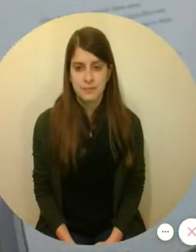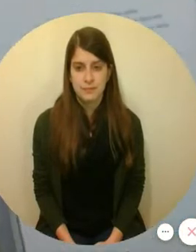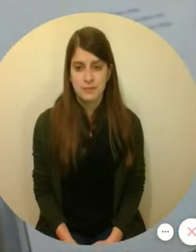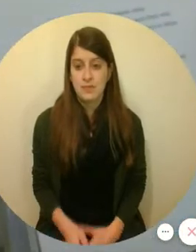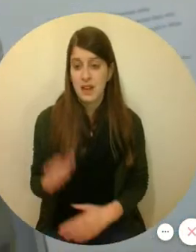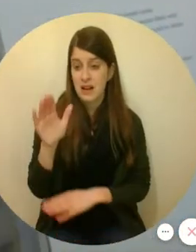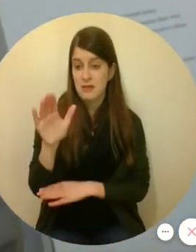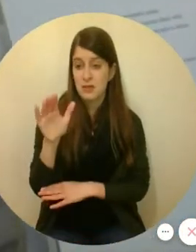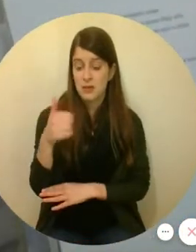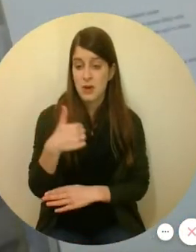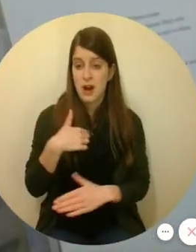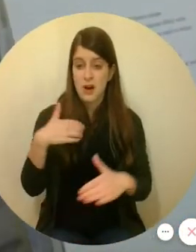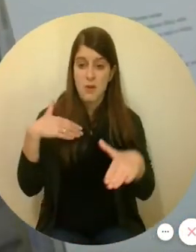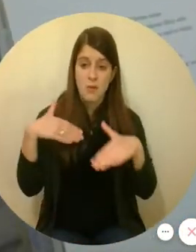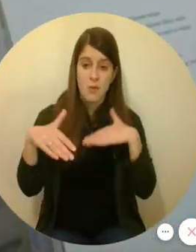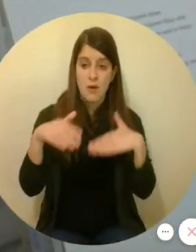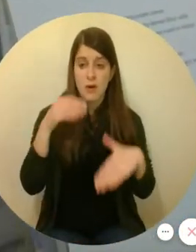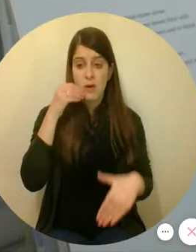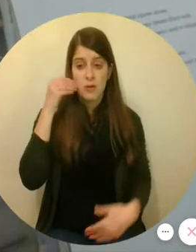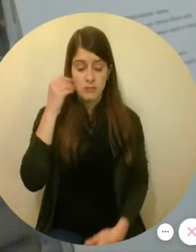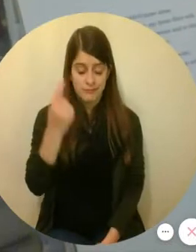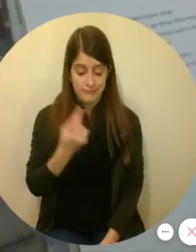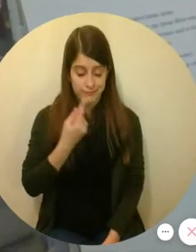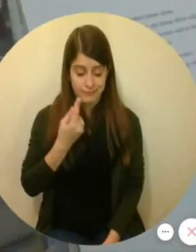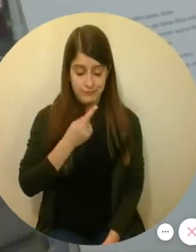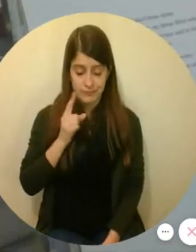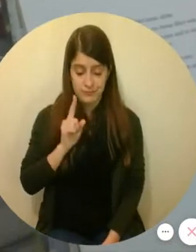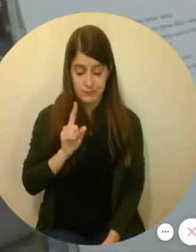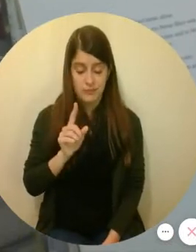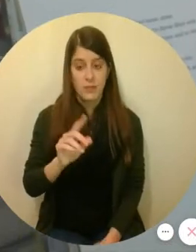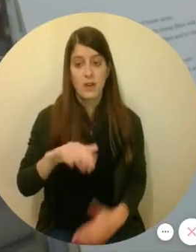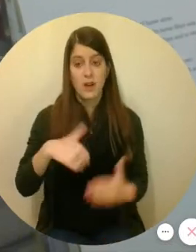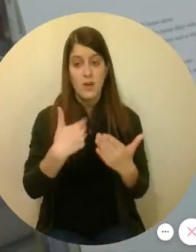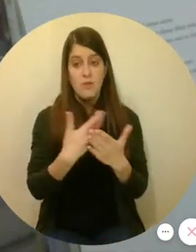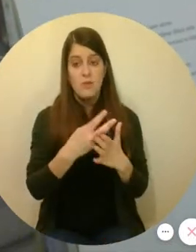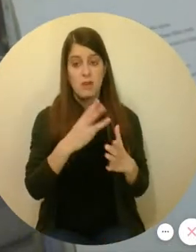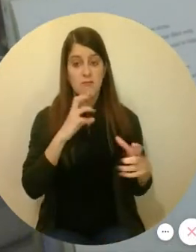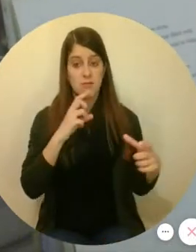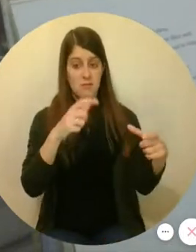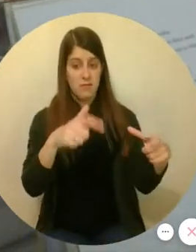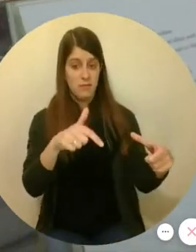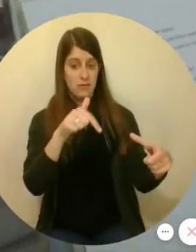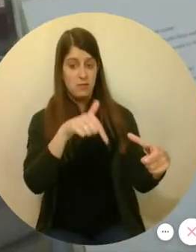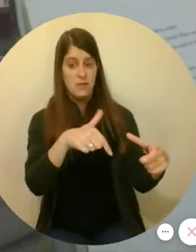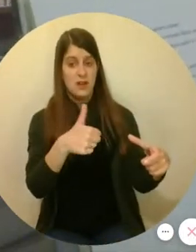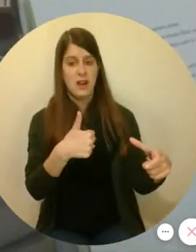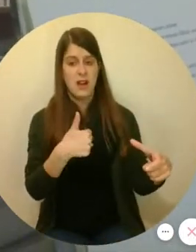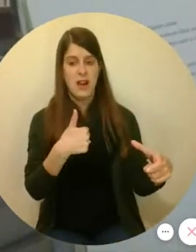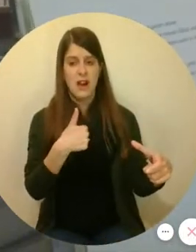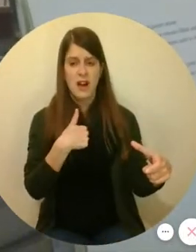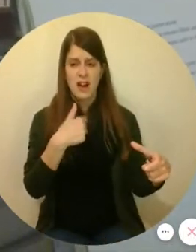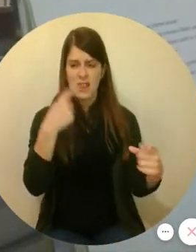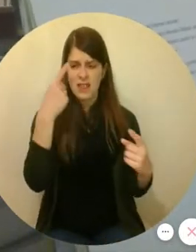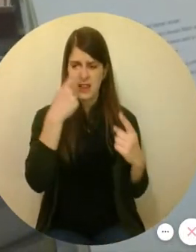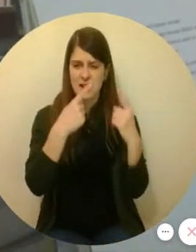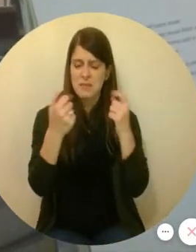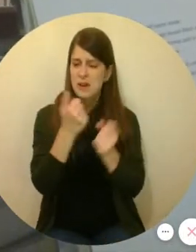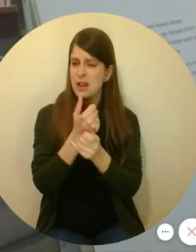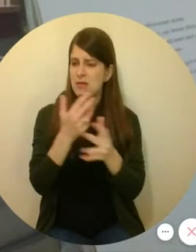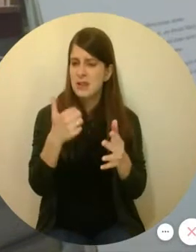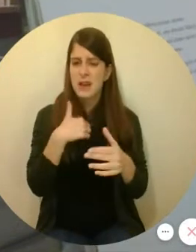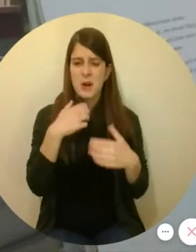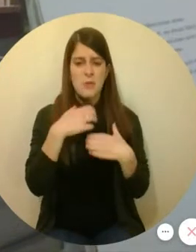That afternoon I walked home alone. When I reached the pond, my throat filled with all the things I wished would have said to